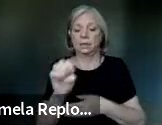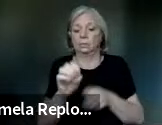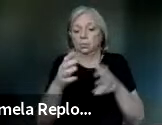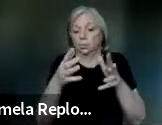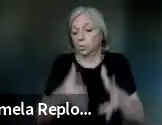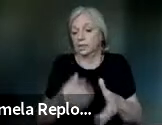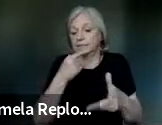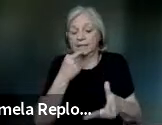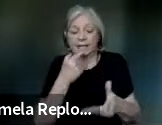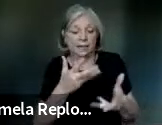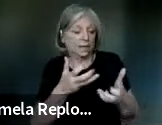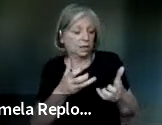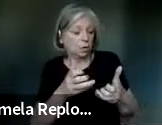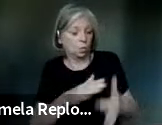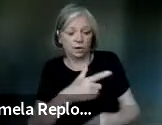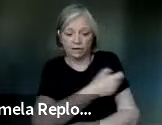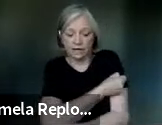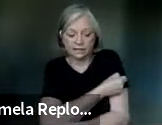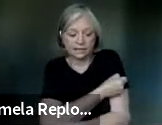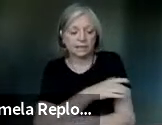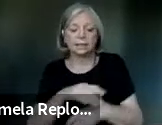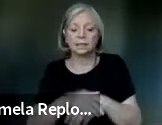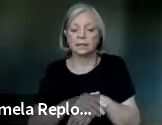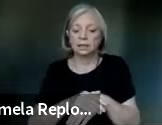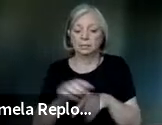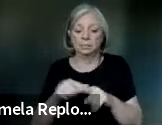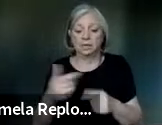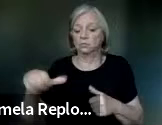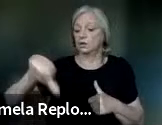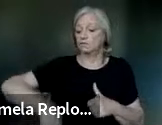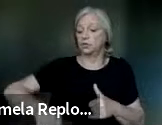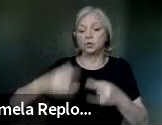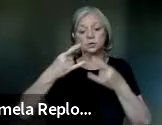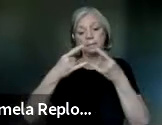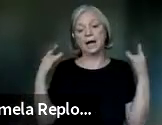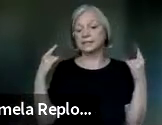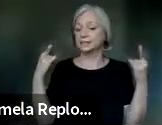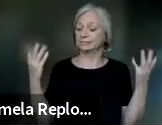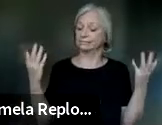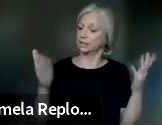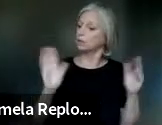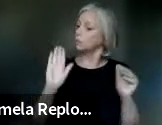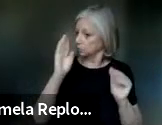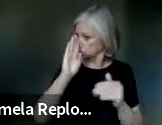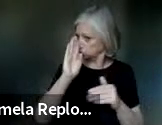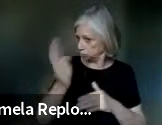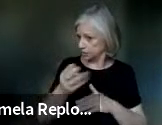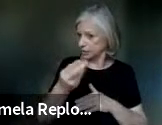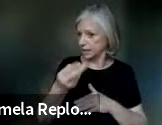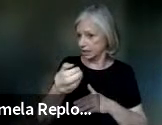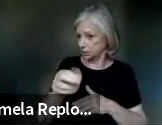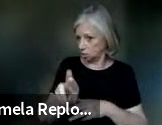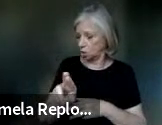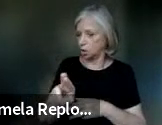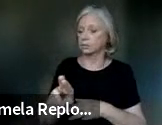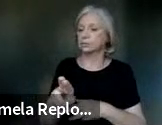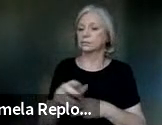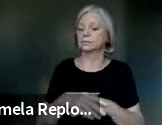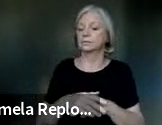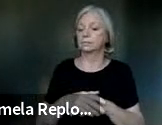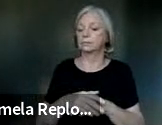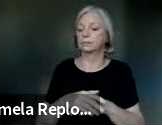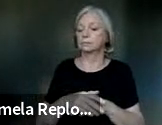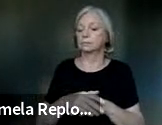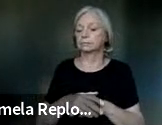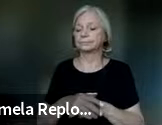do if an unvaccinated worker refuses to wear a mask? I think that's a pretty straight HR question, but is there anything else from a public health standpoint we need